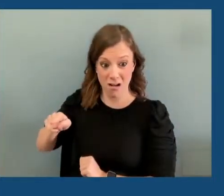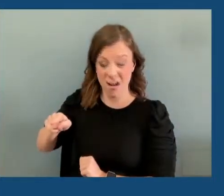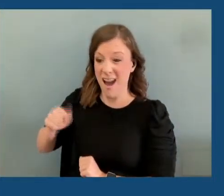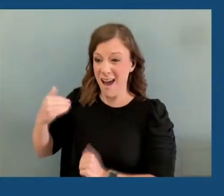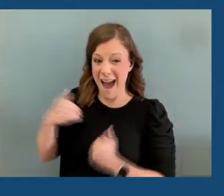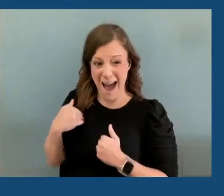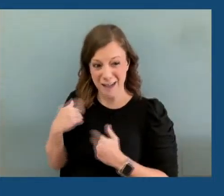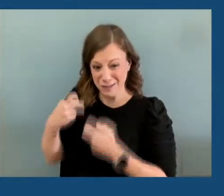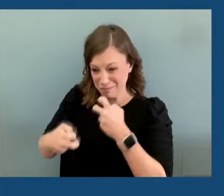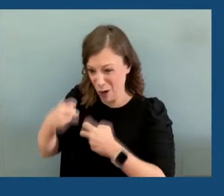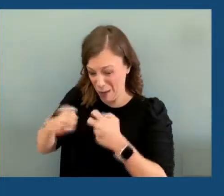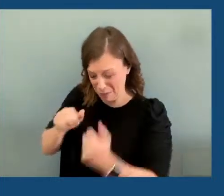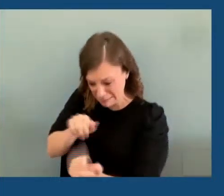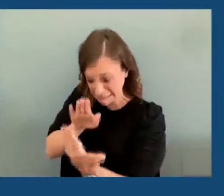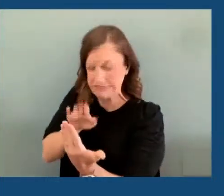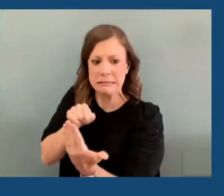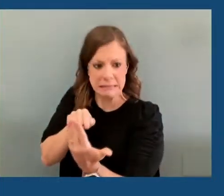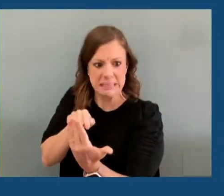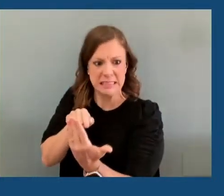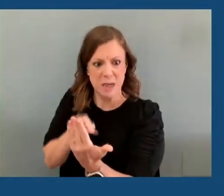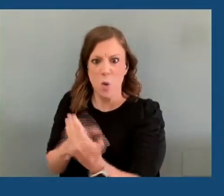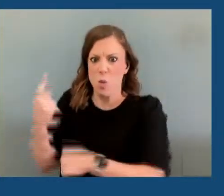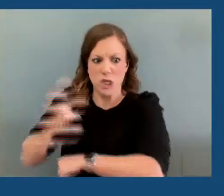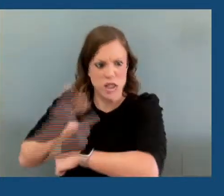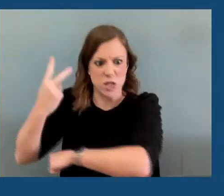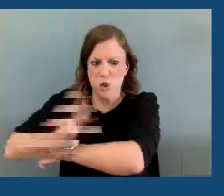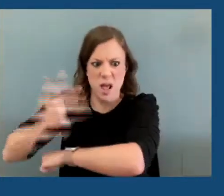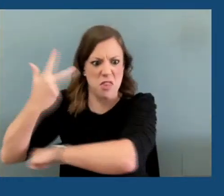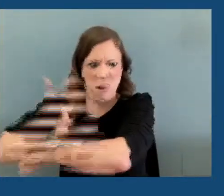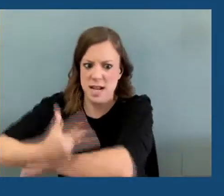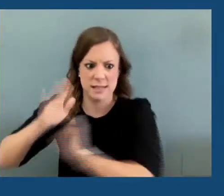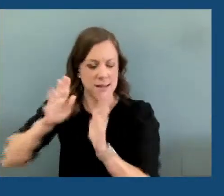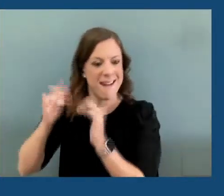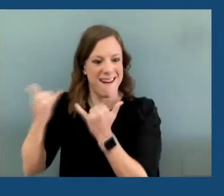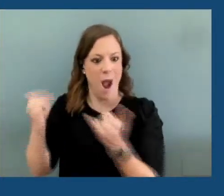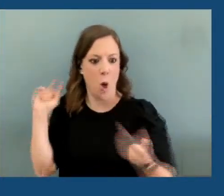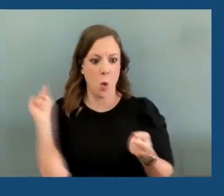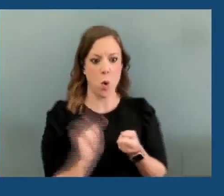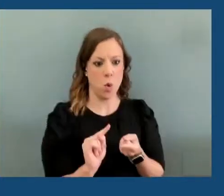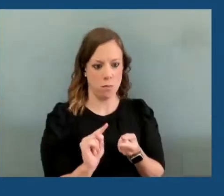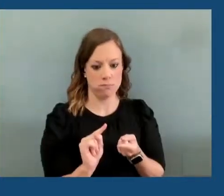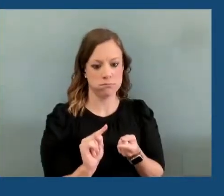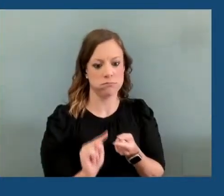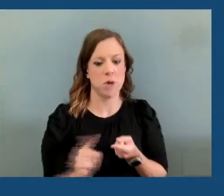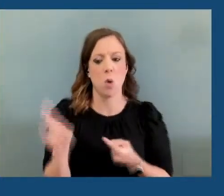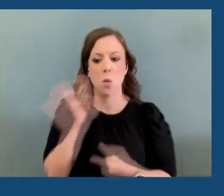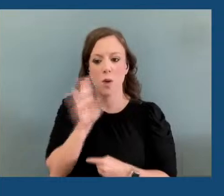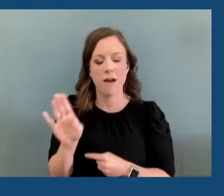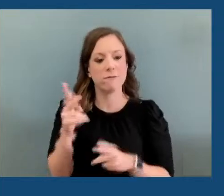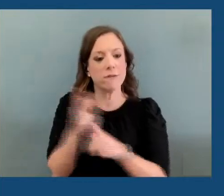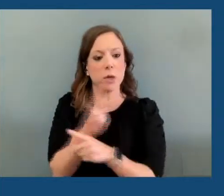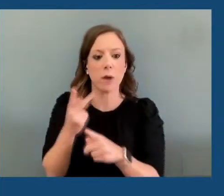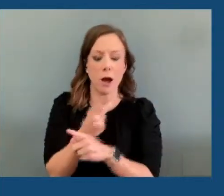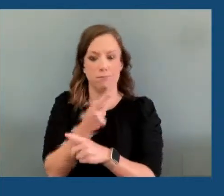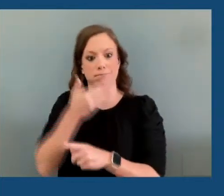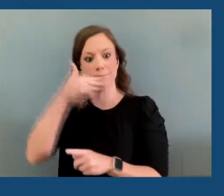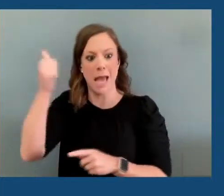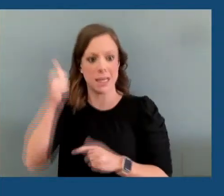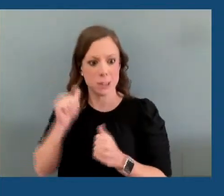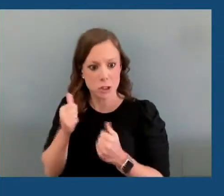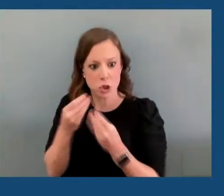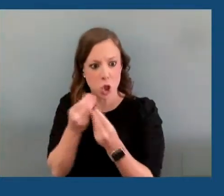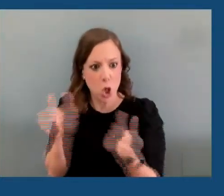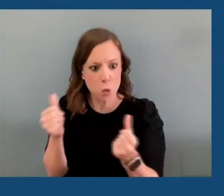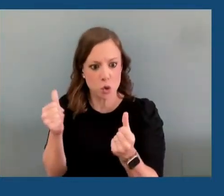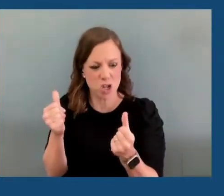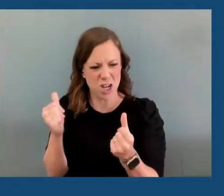that you'll be working, will be even more productive in finding solutions because we have urgency